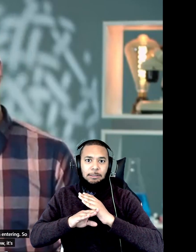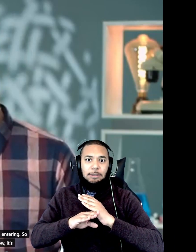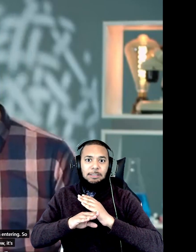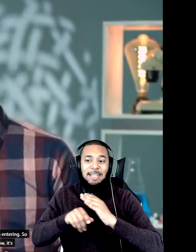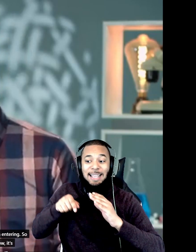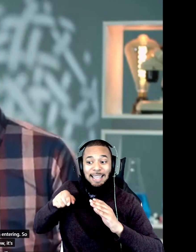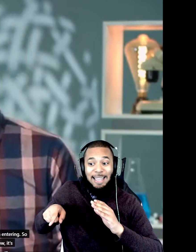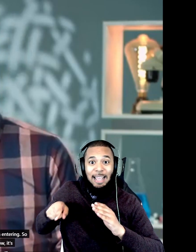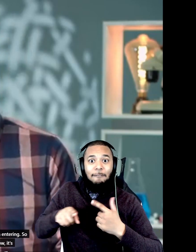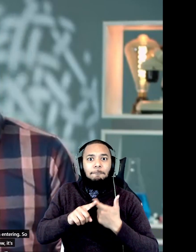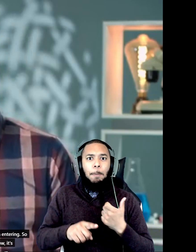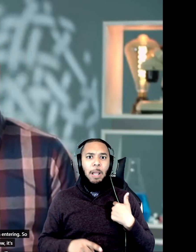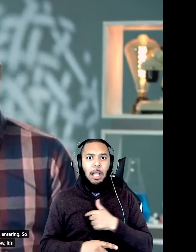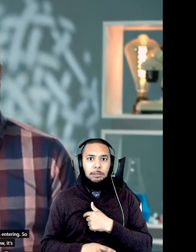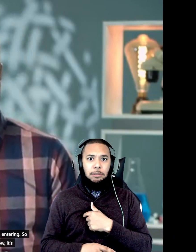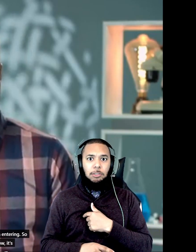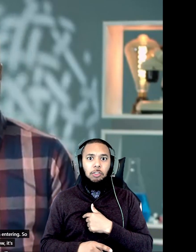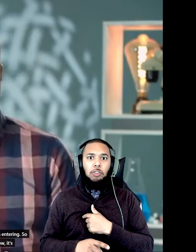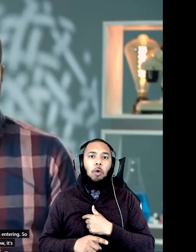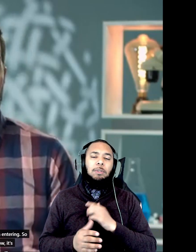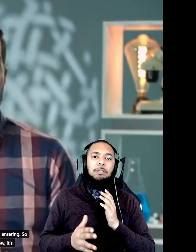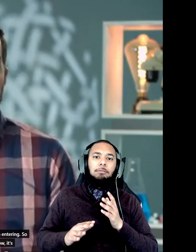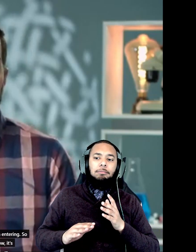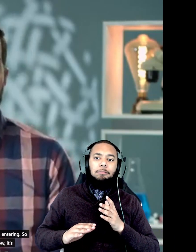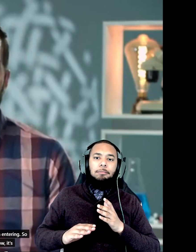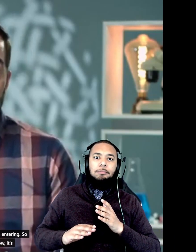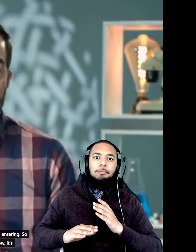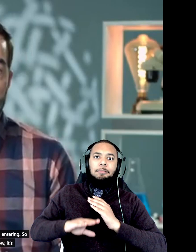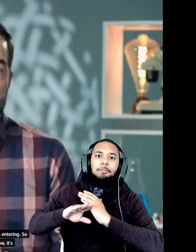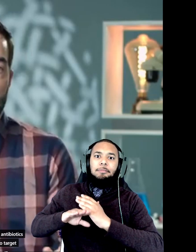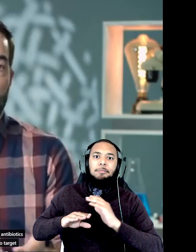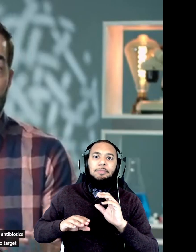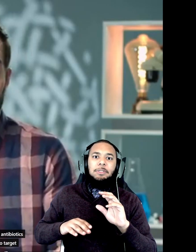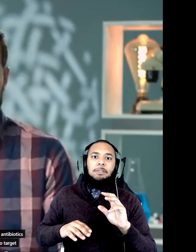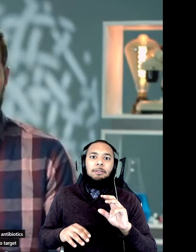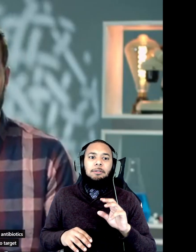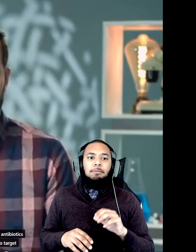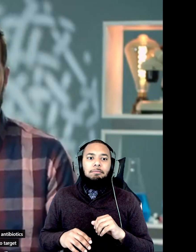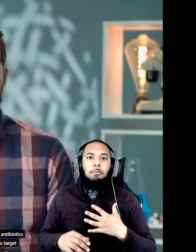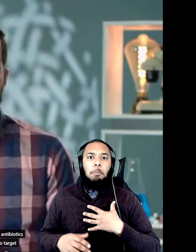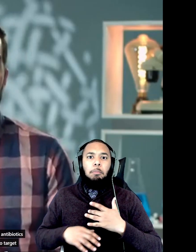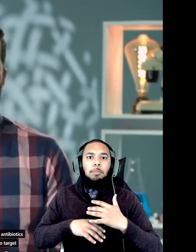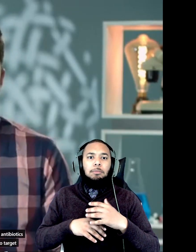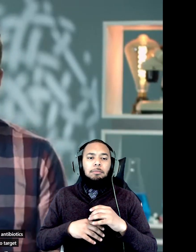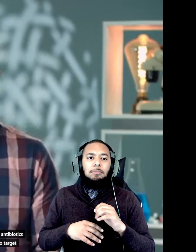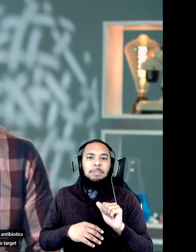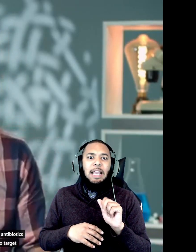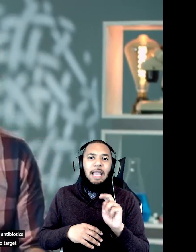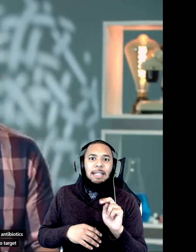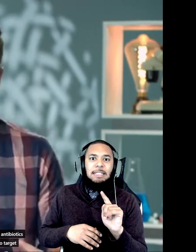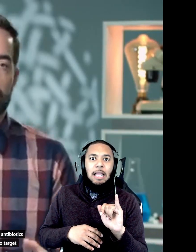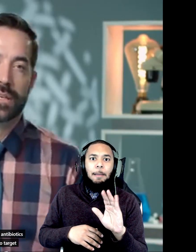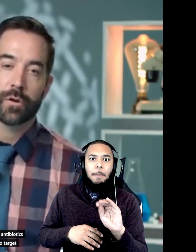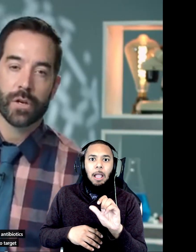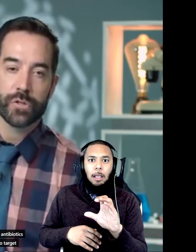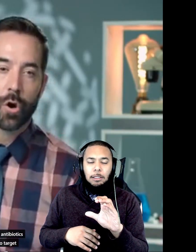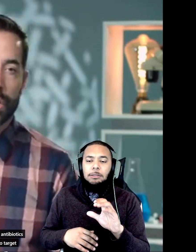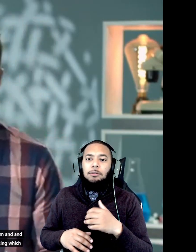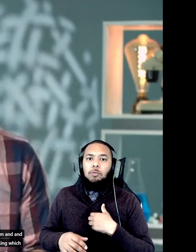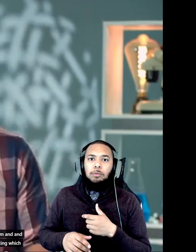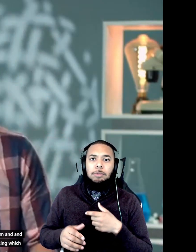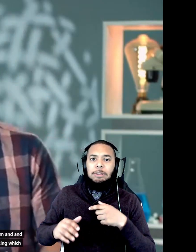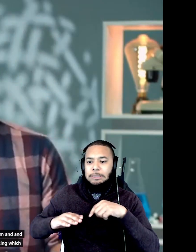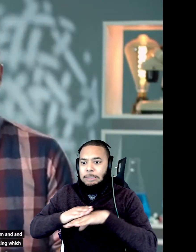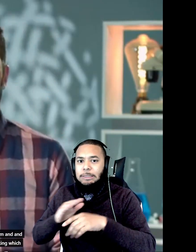keeps antibiotics from entering. So it's not all, it's not all a good thing. Many antibiotics, like I said, are going to